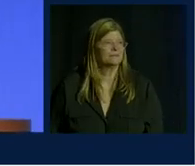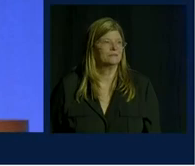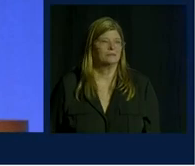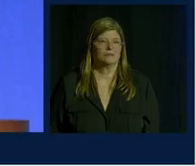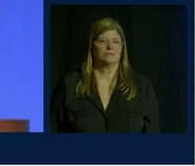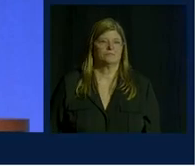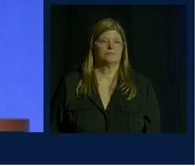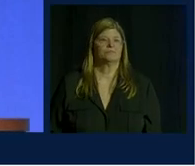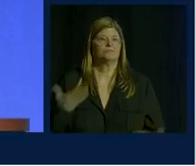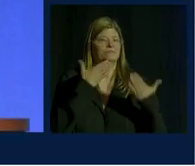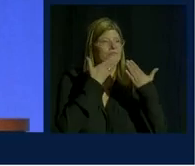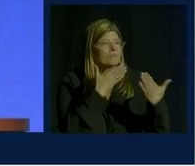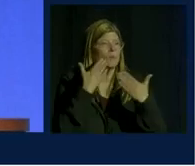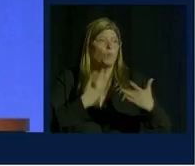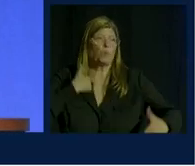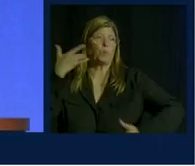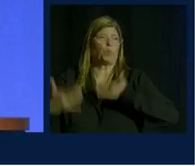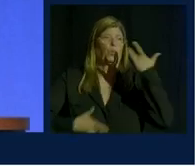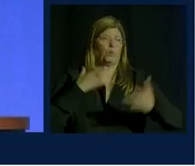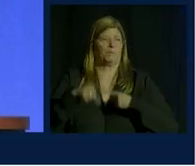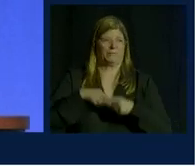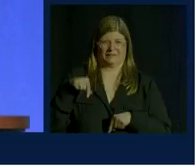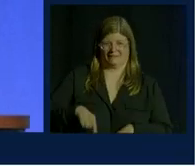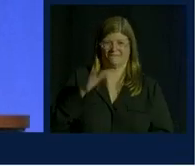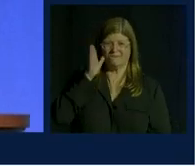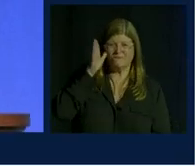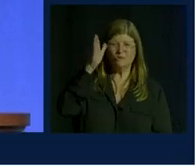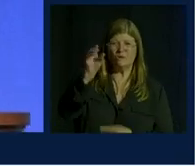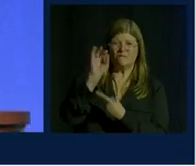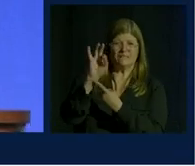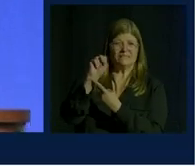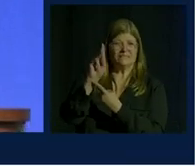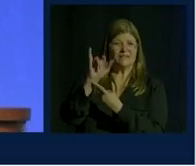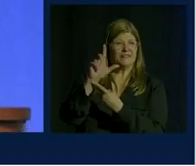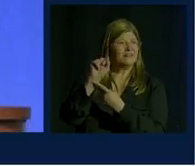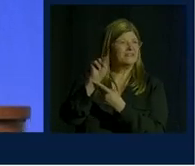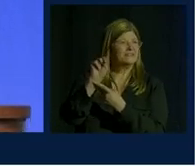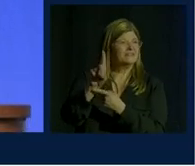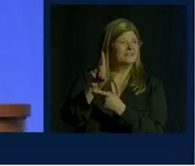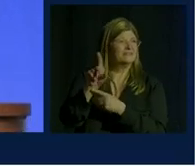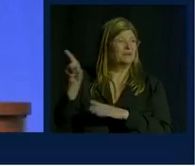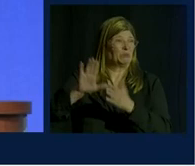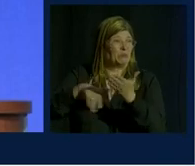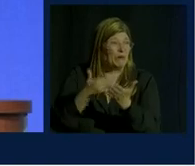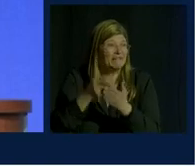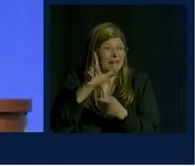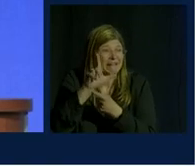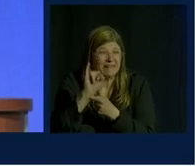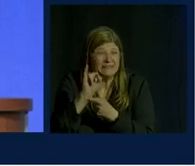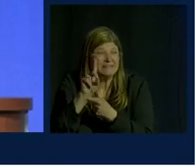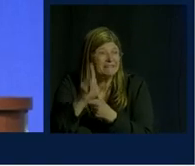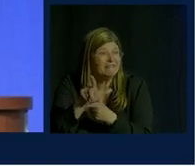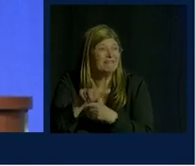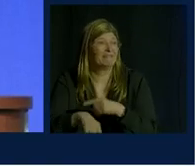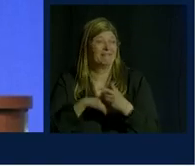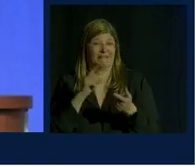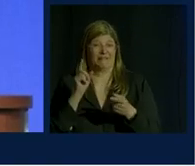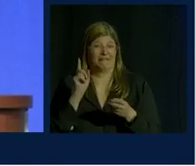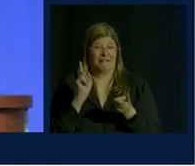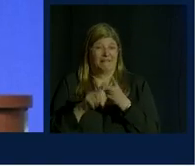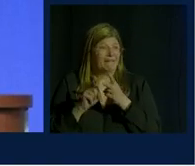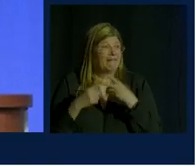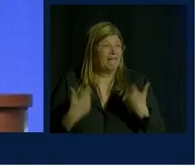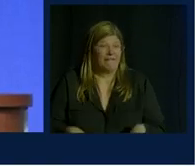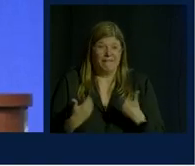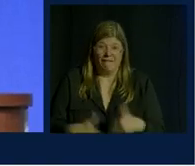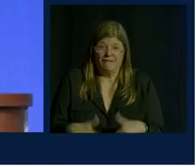the future of Skyland, and I'm definitely looking forward to celebrating the arrival of Lidl, a much-needed grocer east of the river. Now we're going to talk